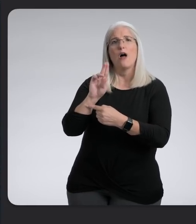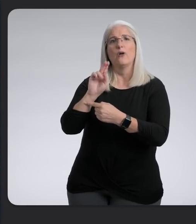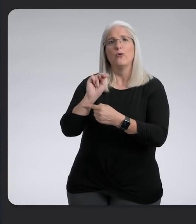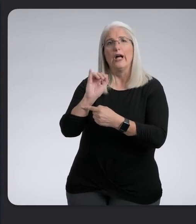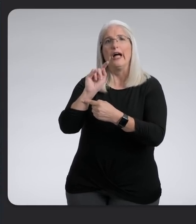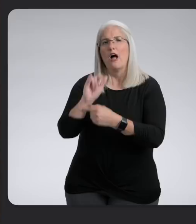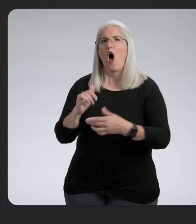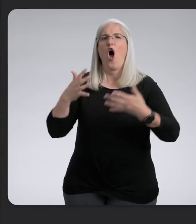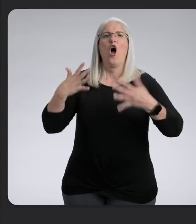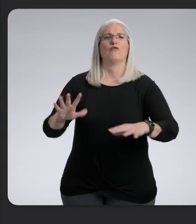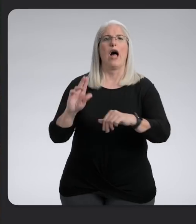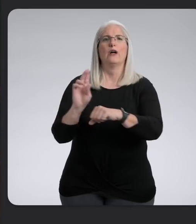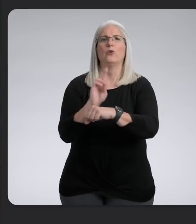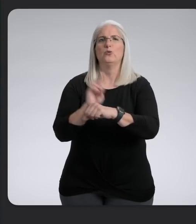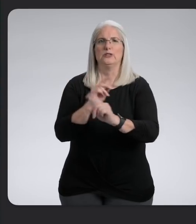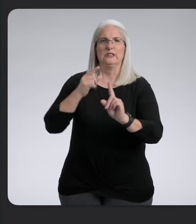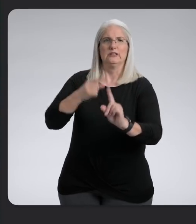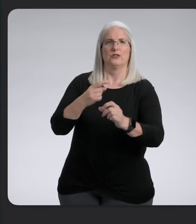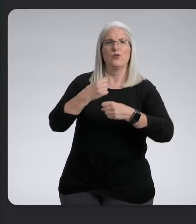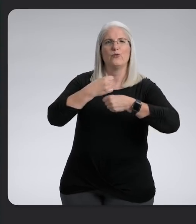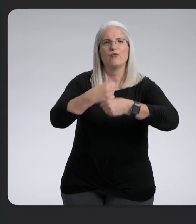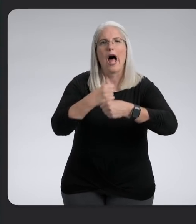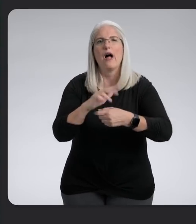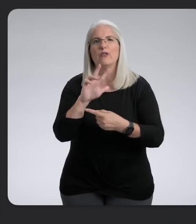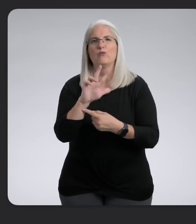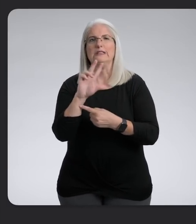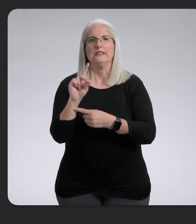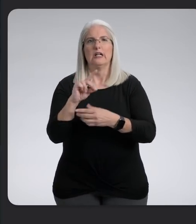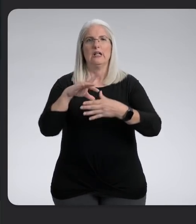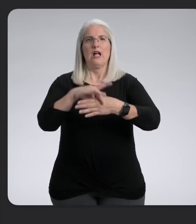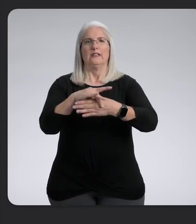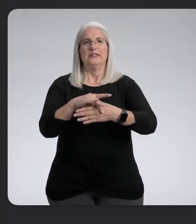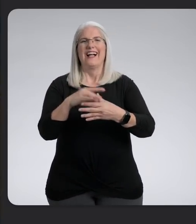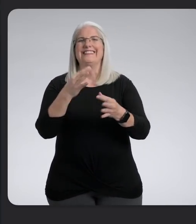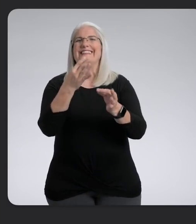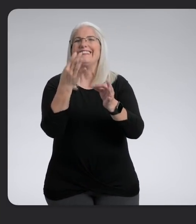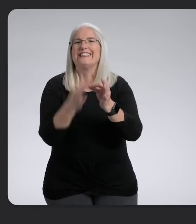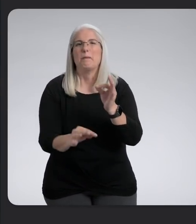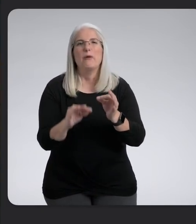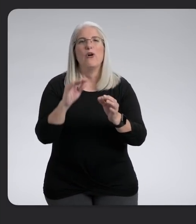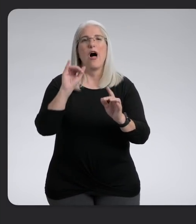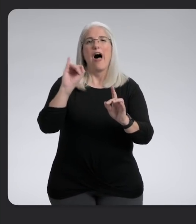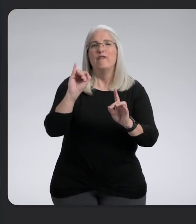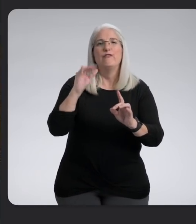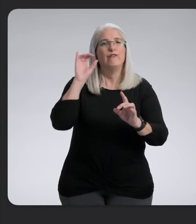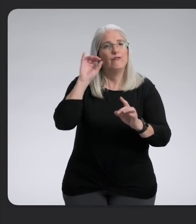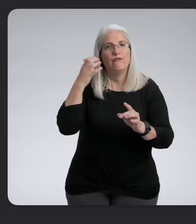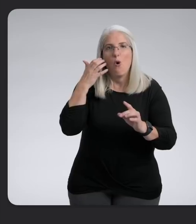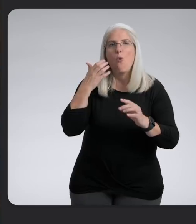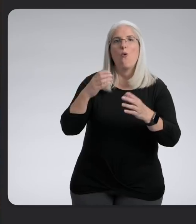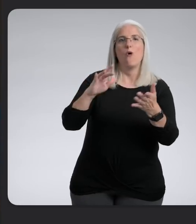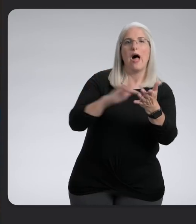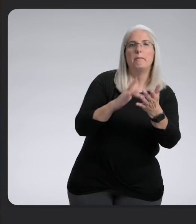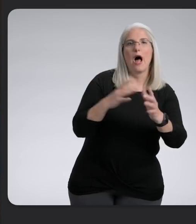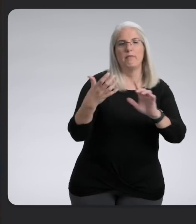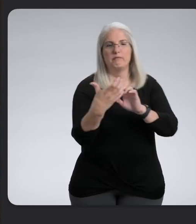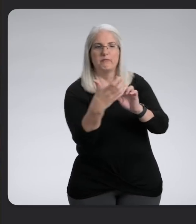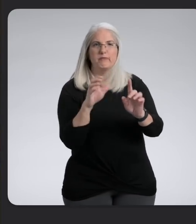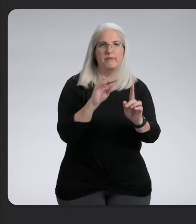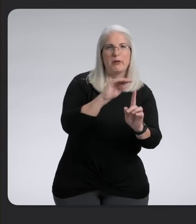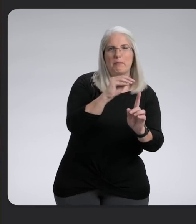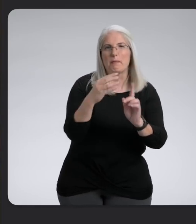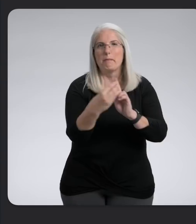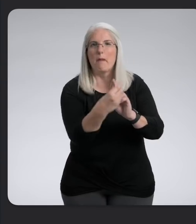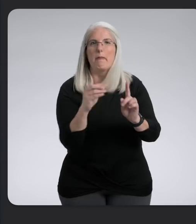creating 3D content. It's as simple as taking photos of an object on your iPhone or iPad, then importing them into